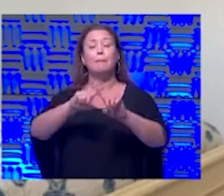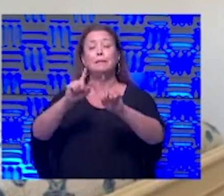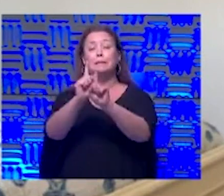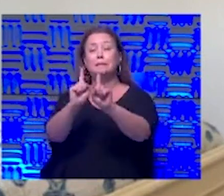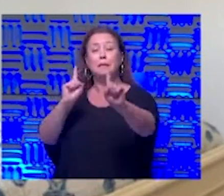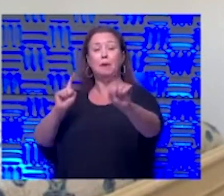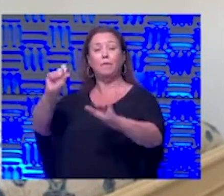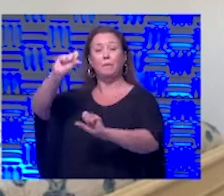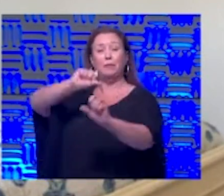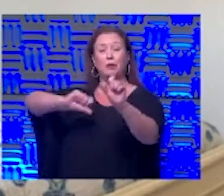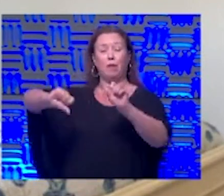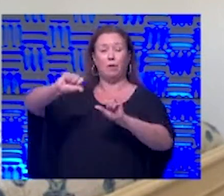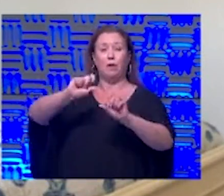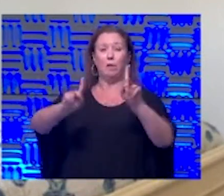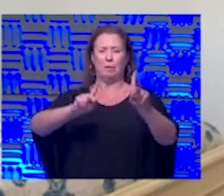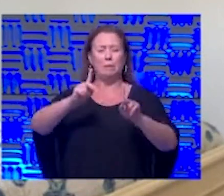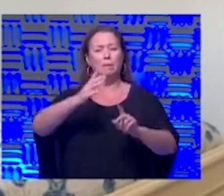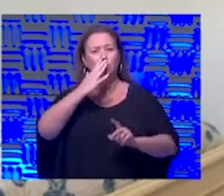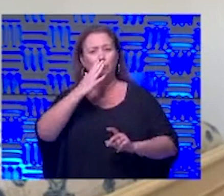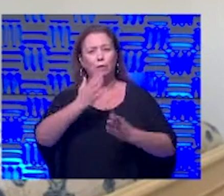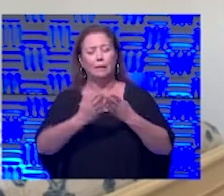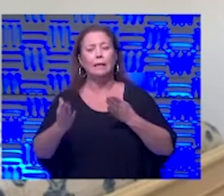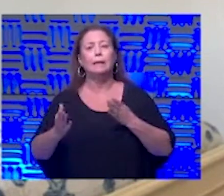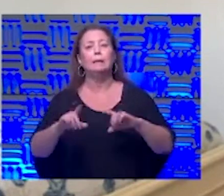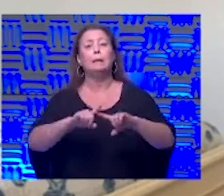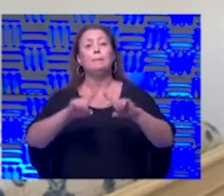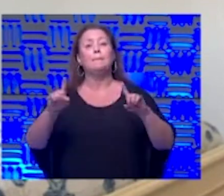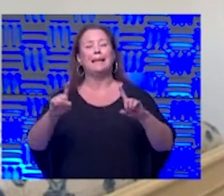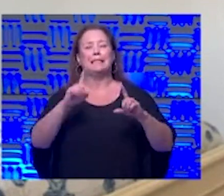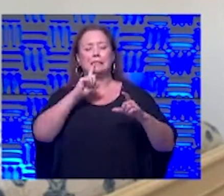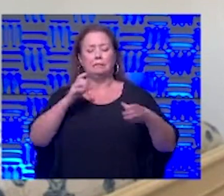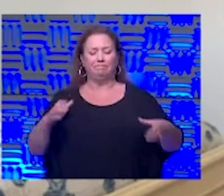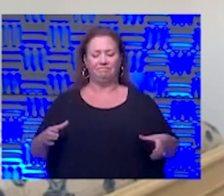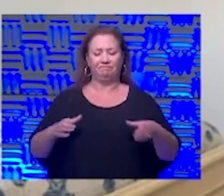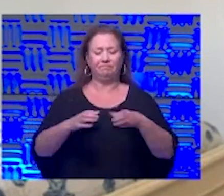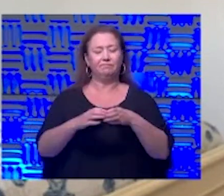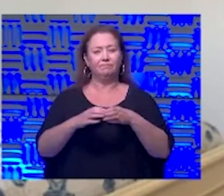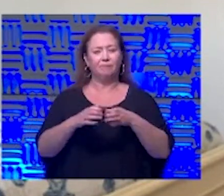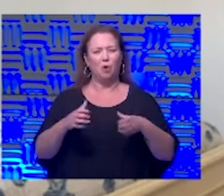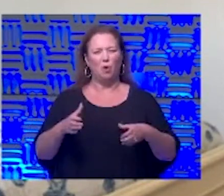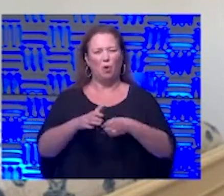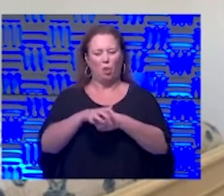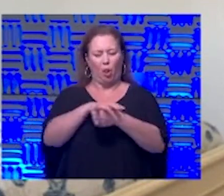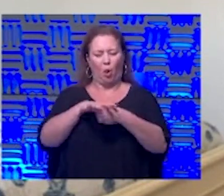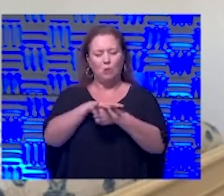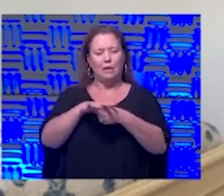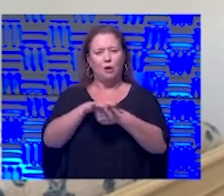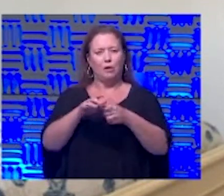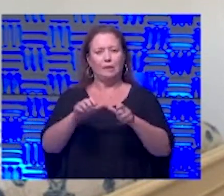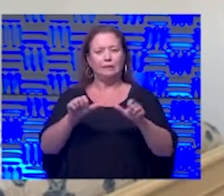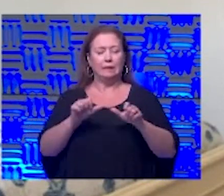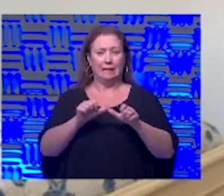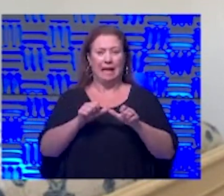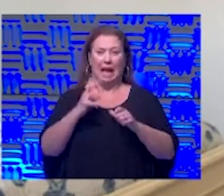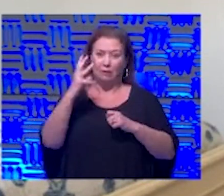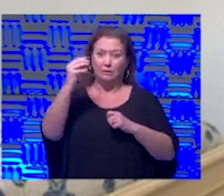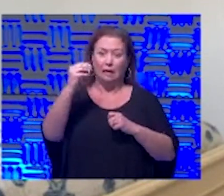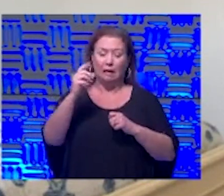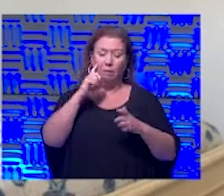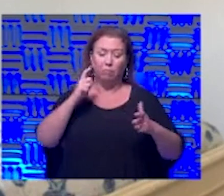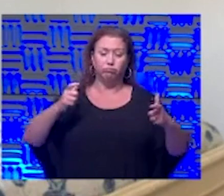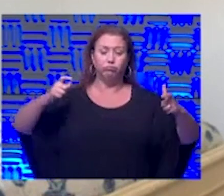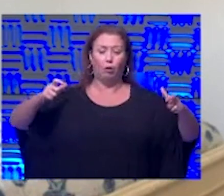people, that's still going to be a good thing. It's really when you get into the confined spaces in other areas, even if you're outside with a